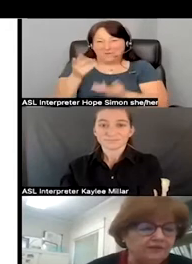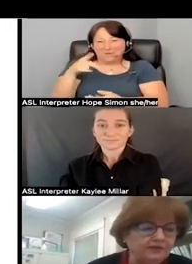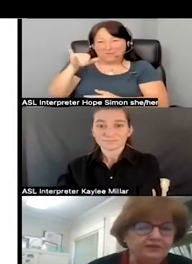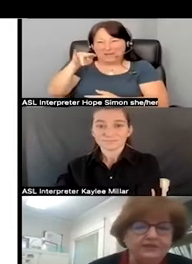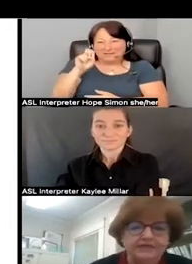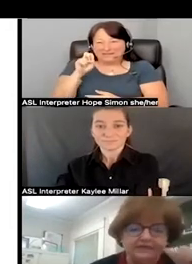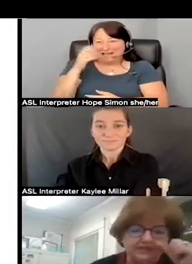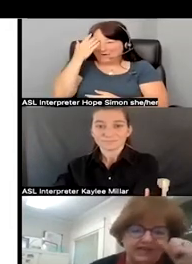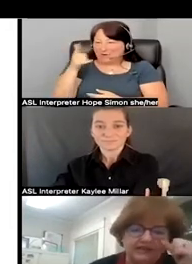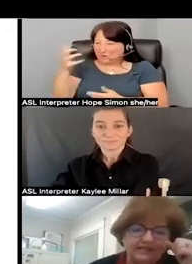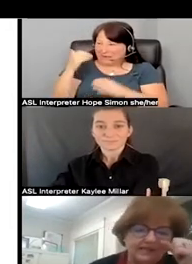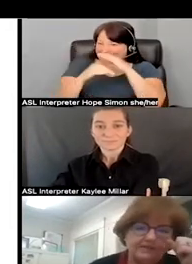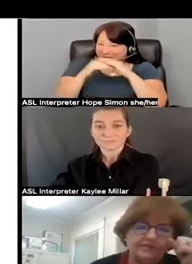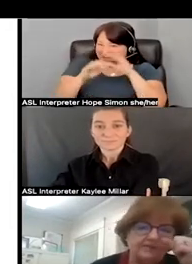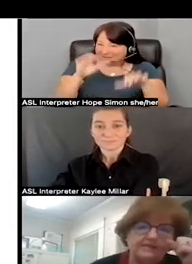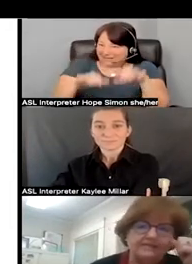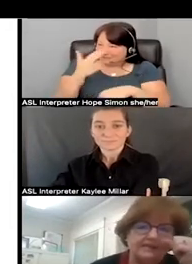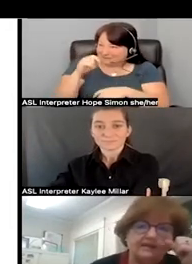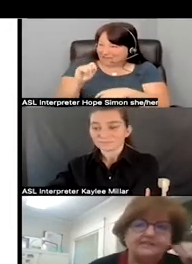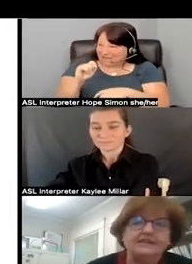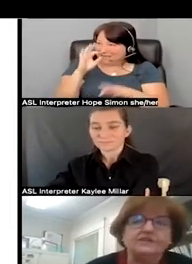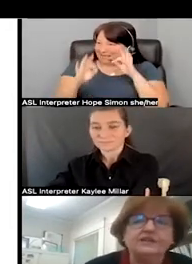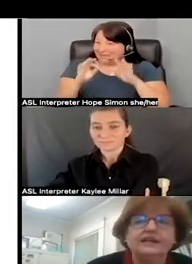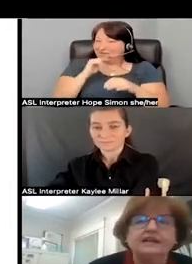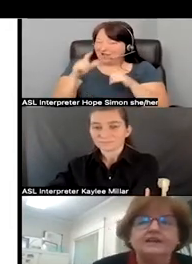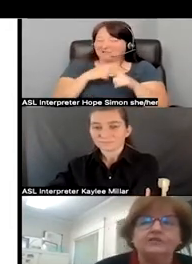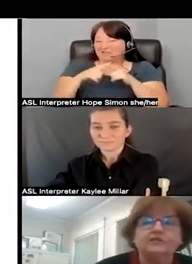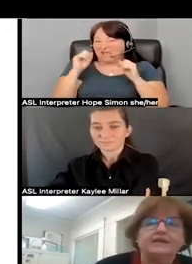don't know if you want your email in the chat, but otherwise, again, contact